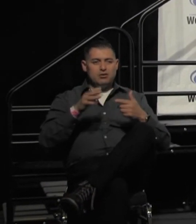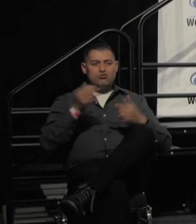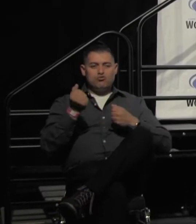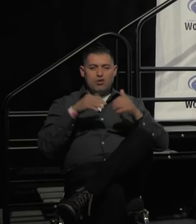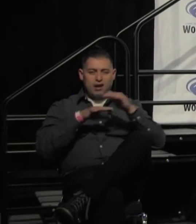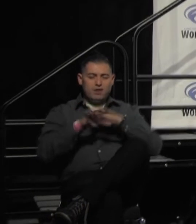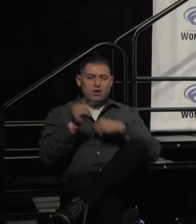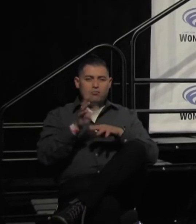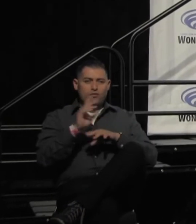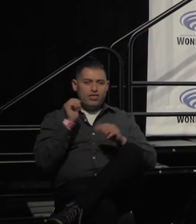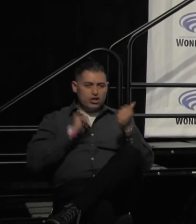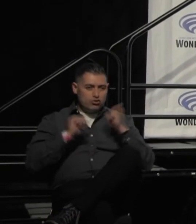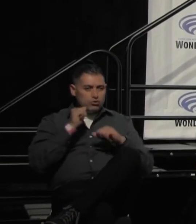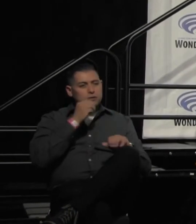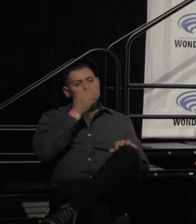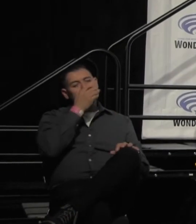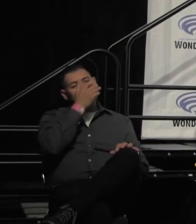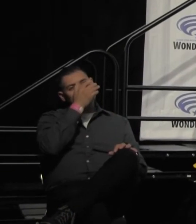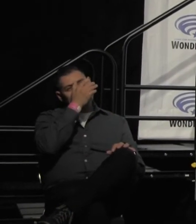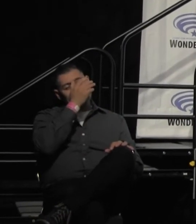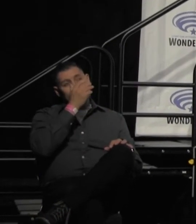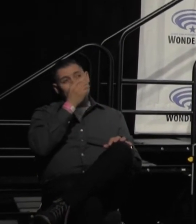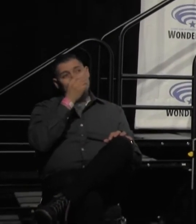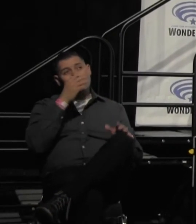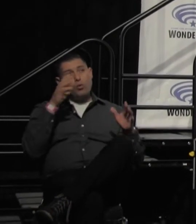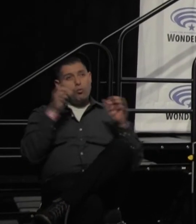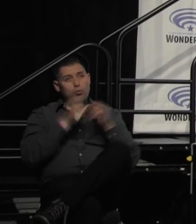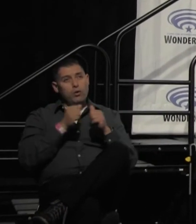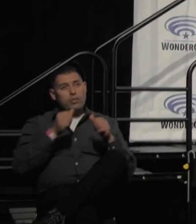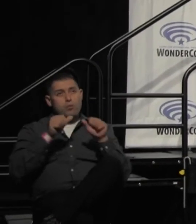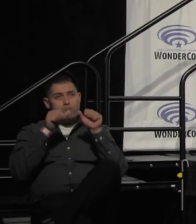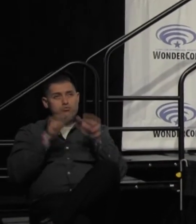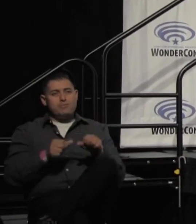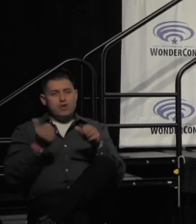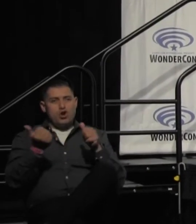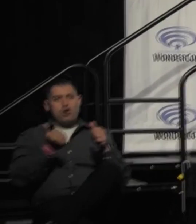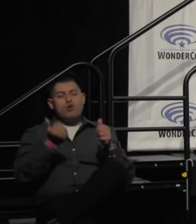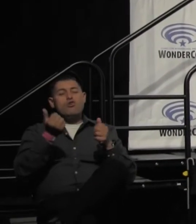drive-in movie theater with permanent cars.